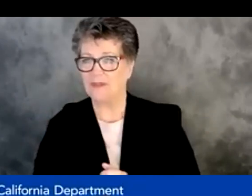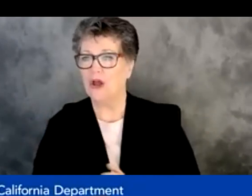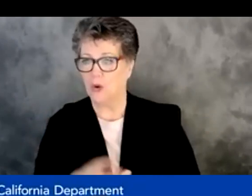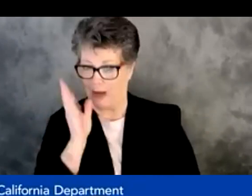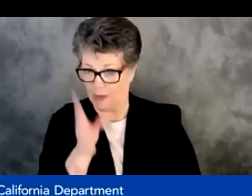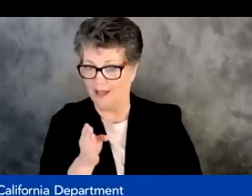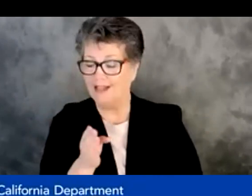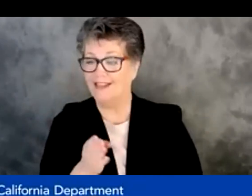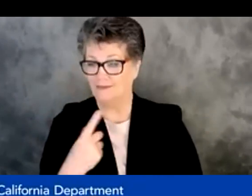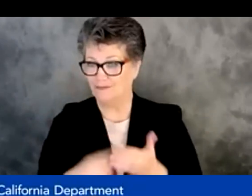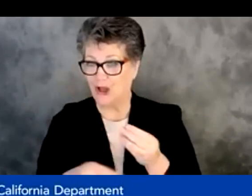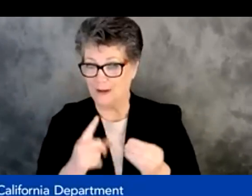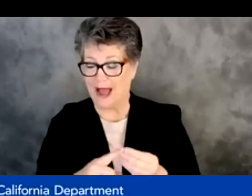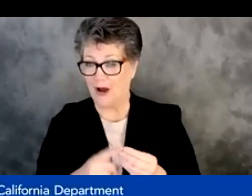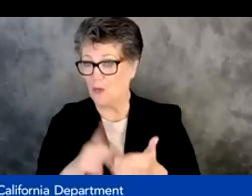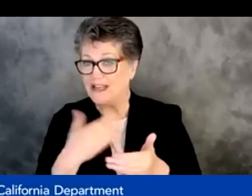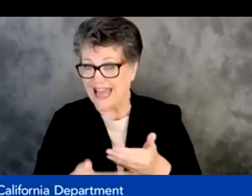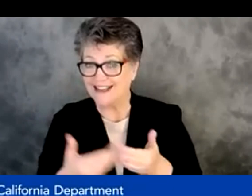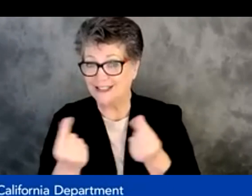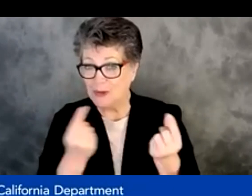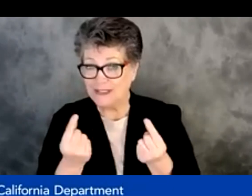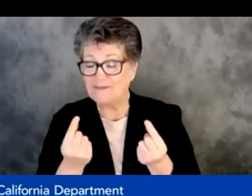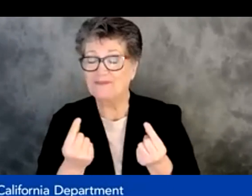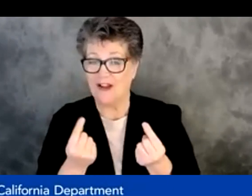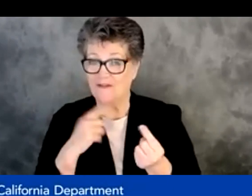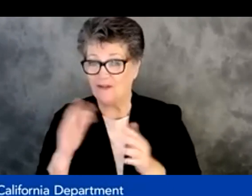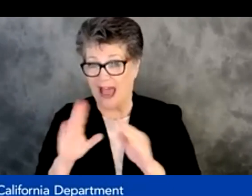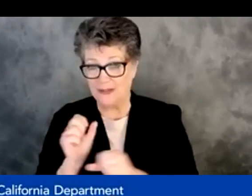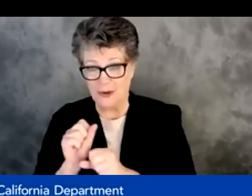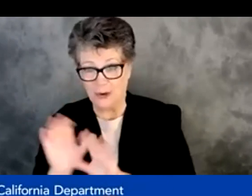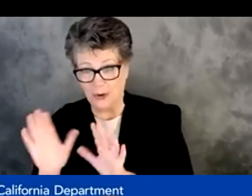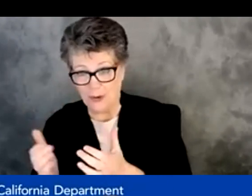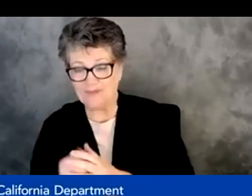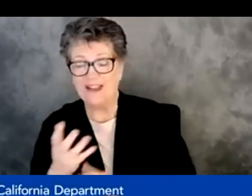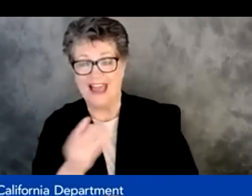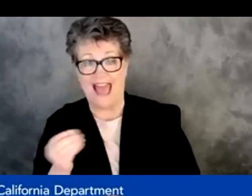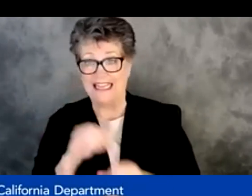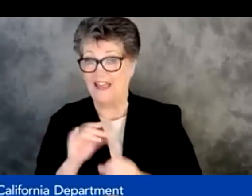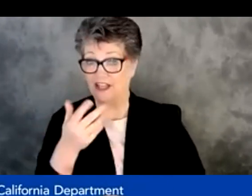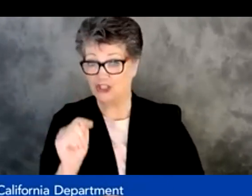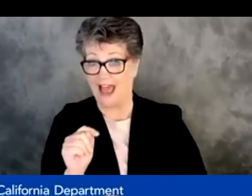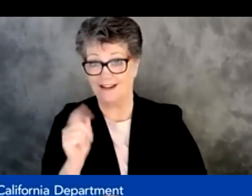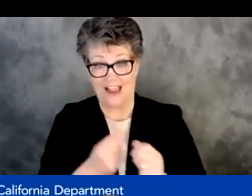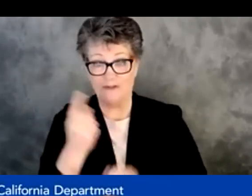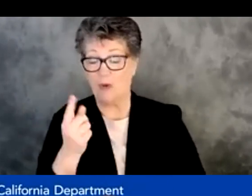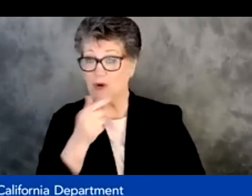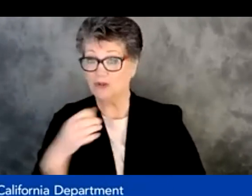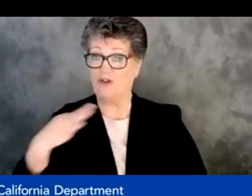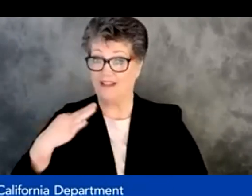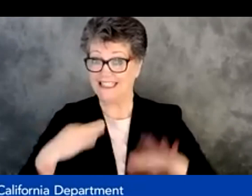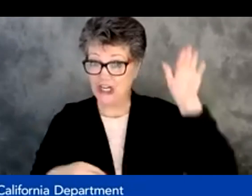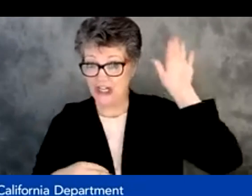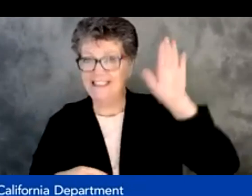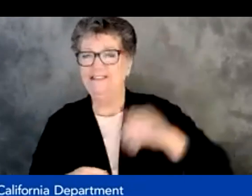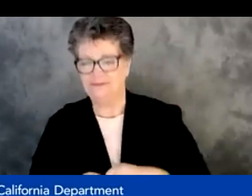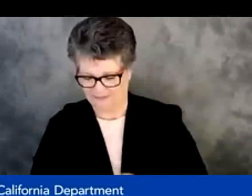will talk about what next steps might look like for a housing work group. And we have in the chat everyone who has volunteered. So